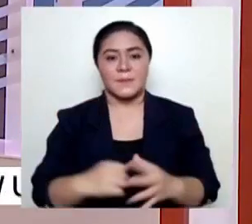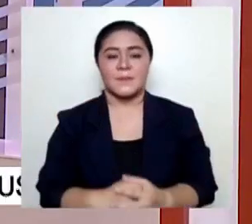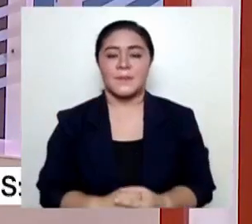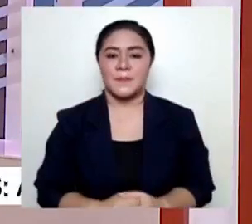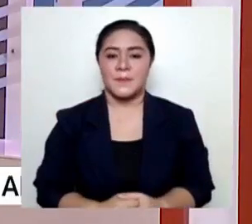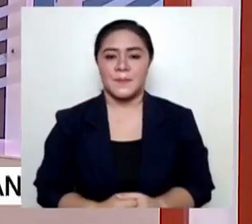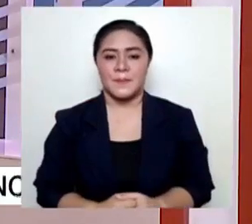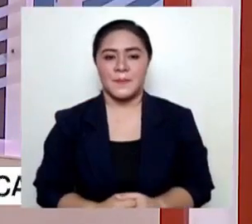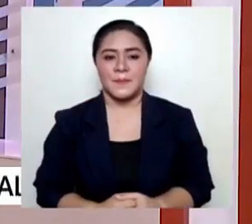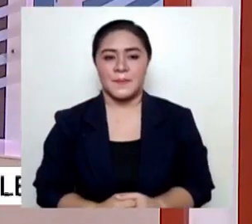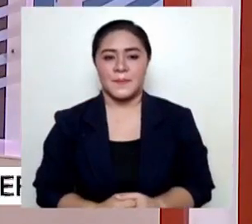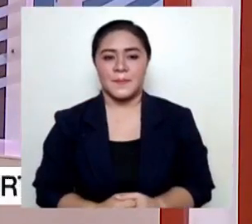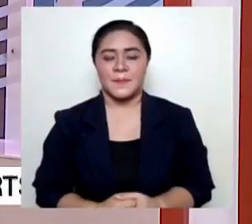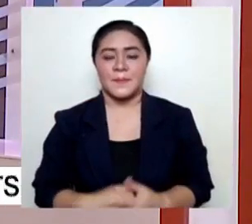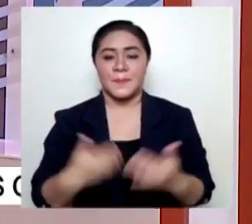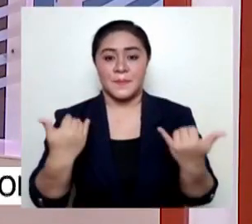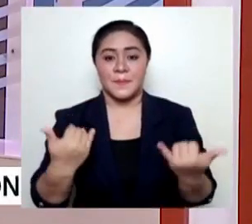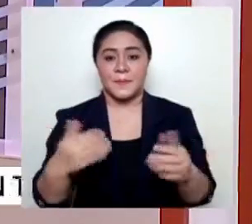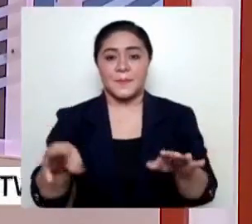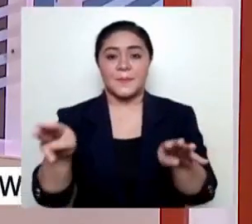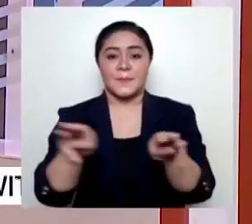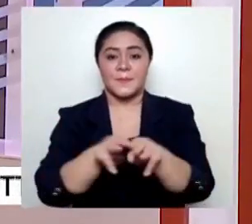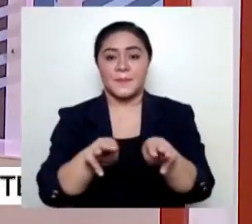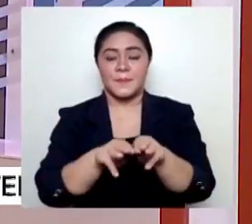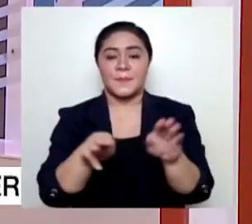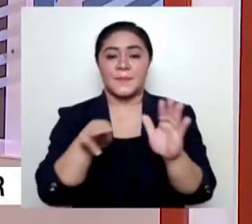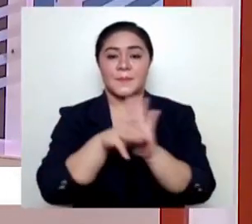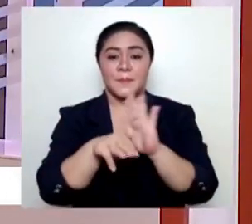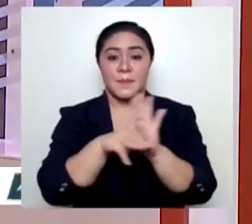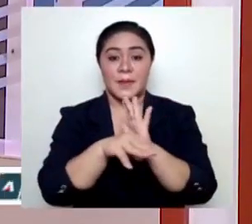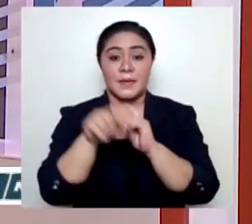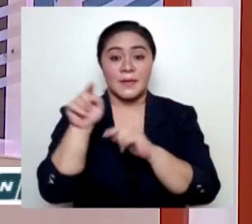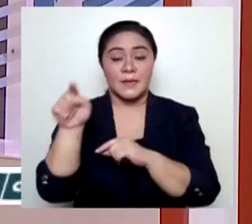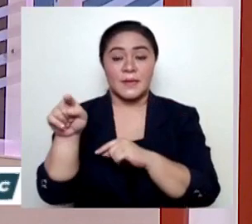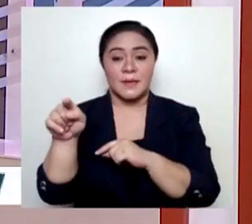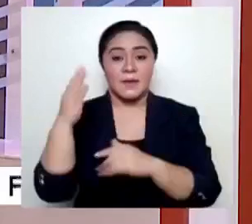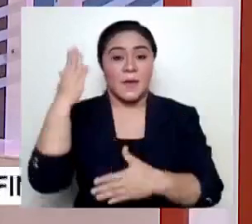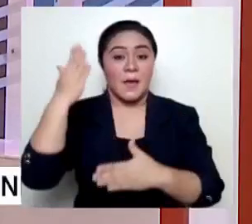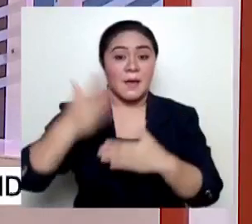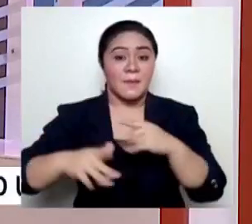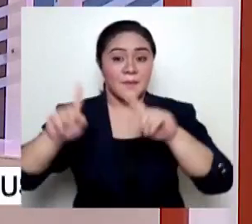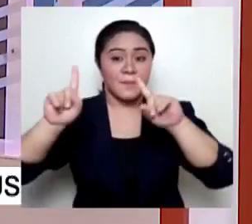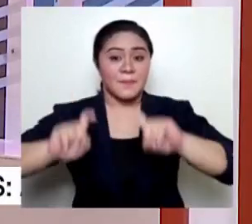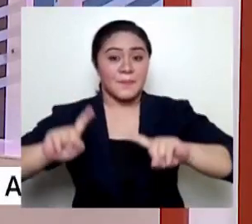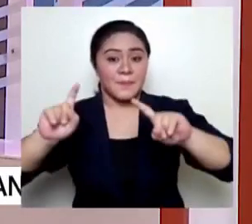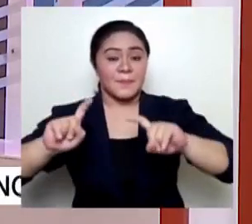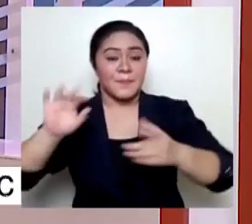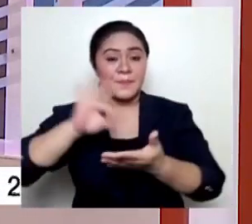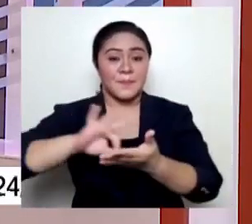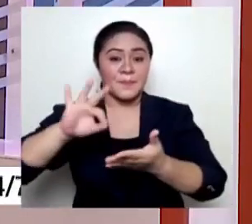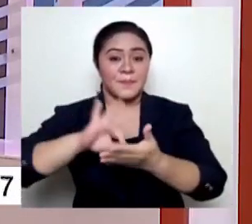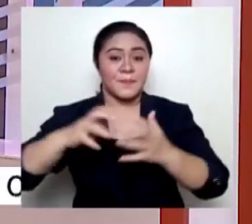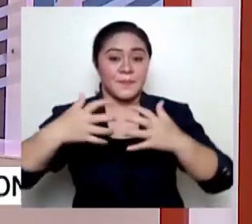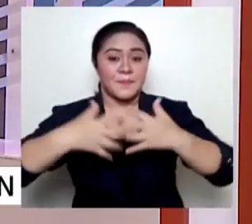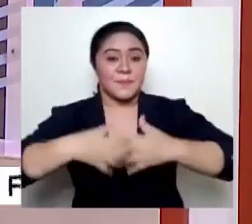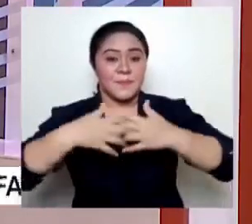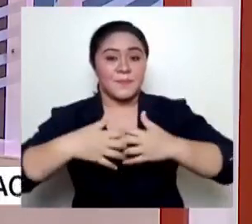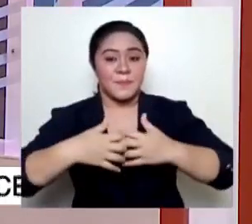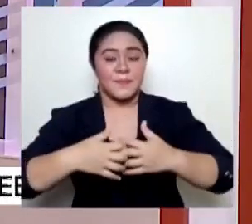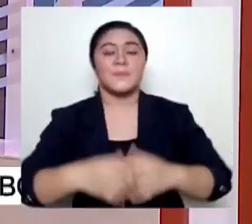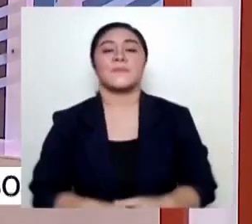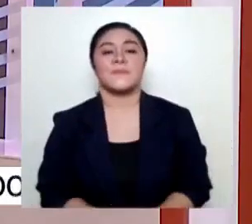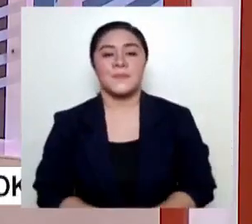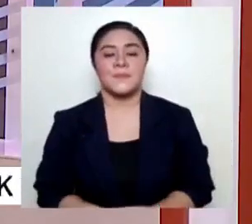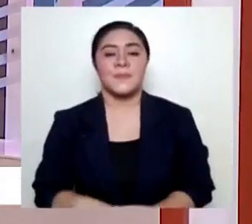And let's now head to Marikina, where a polling center is conducting the final testing and sealing of vote counting machines. Vivian Guglia